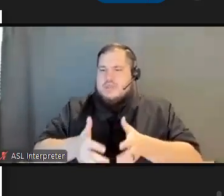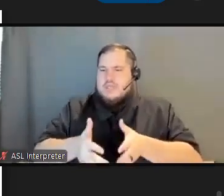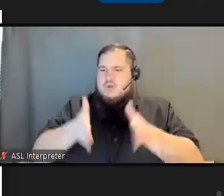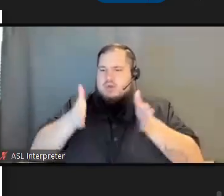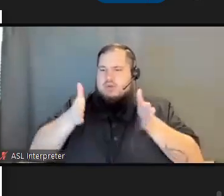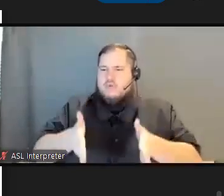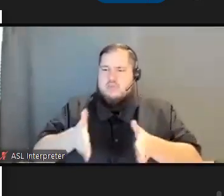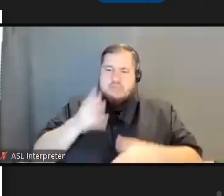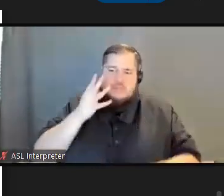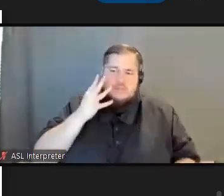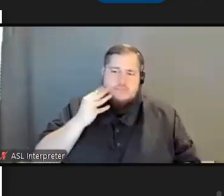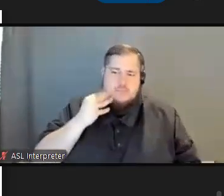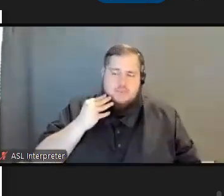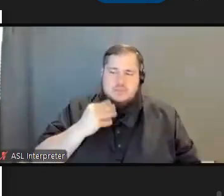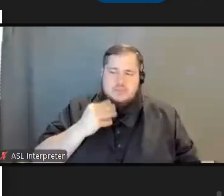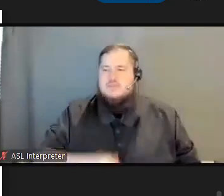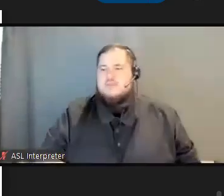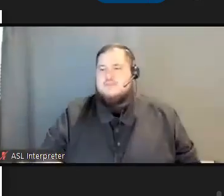experience